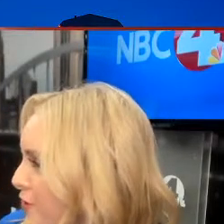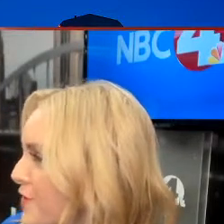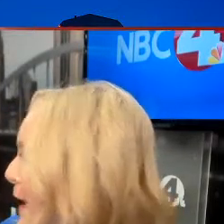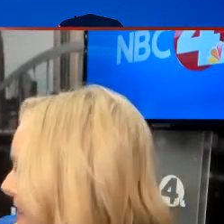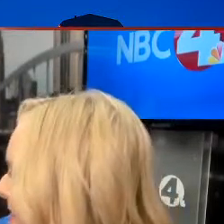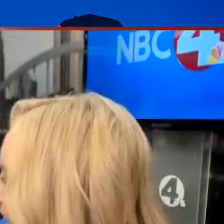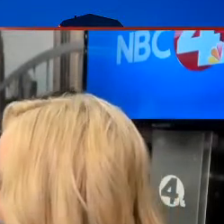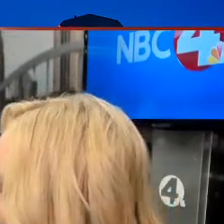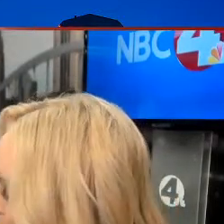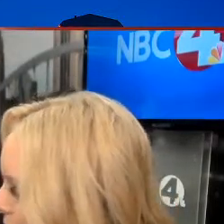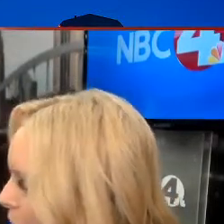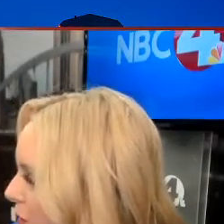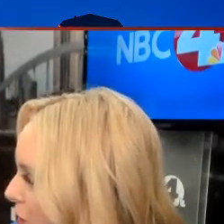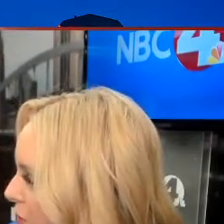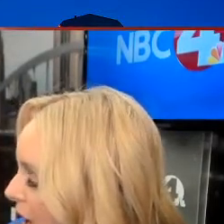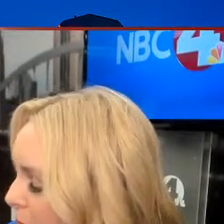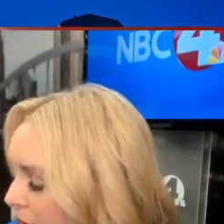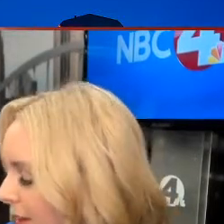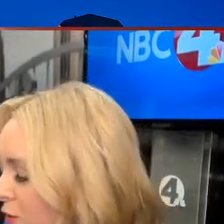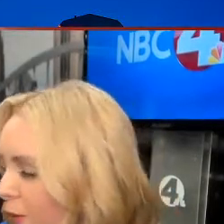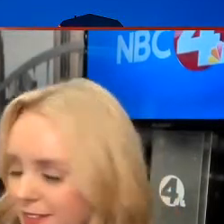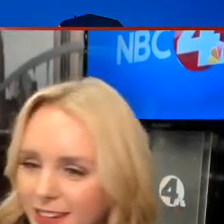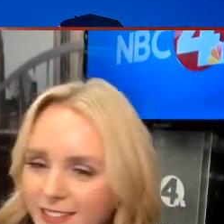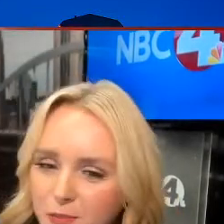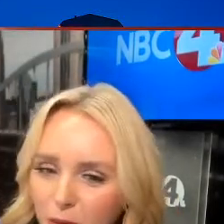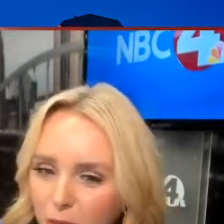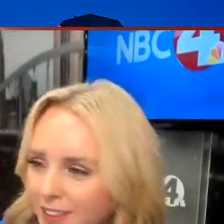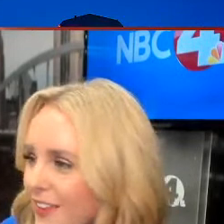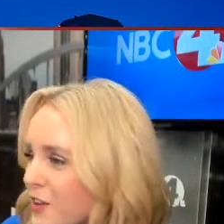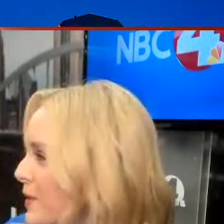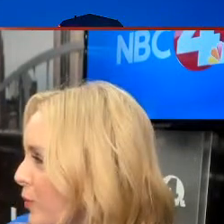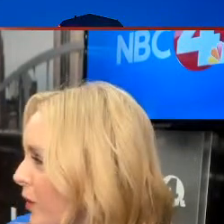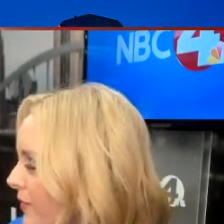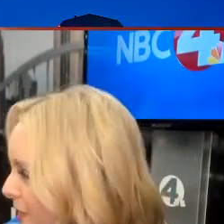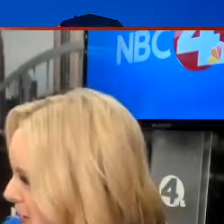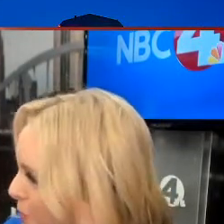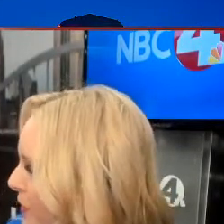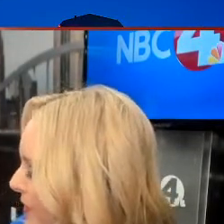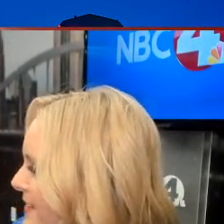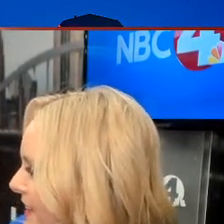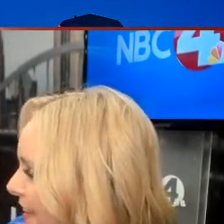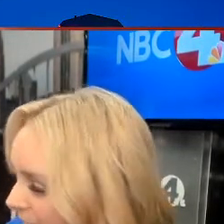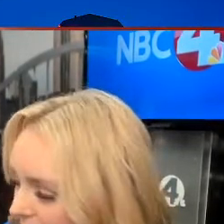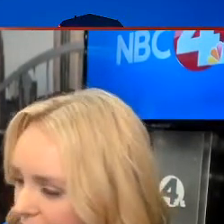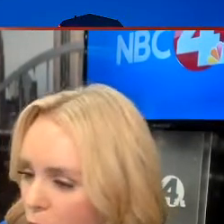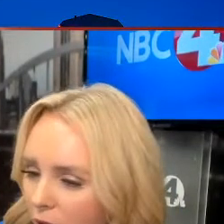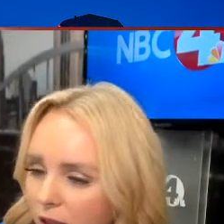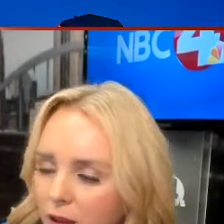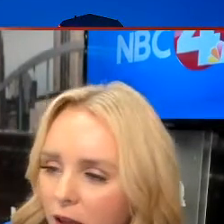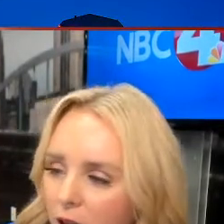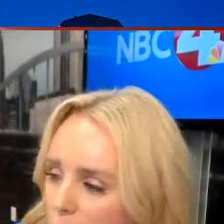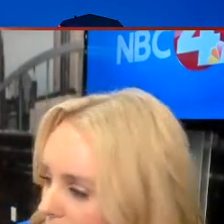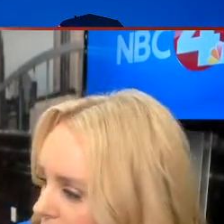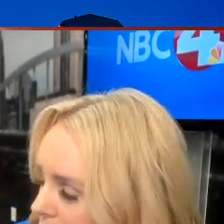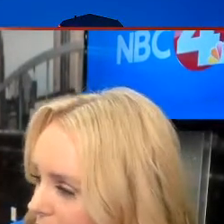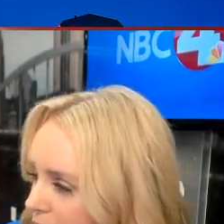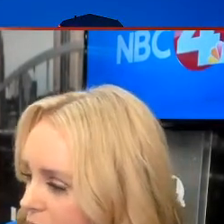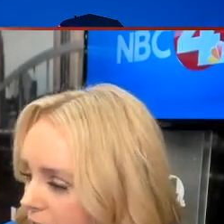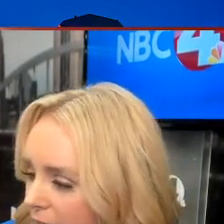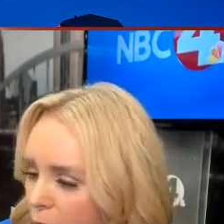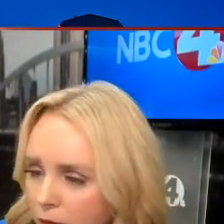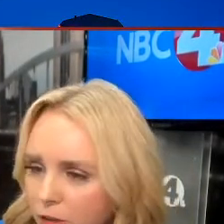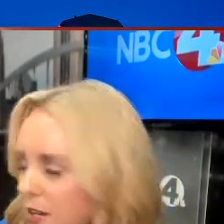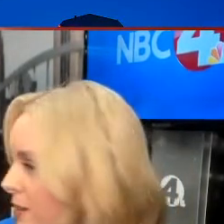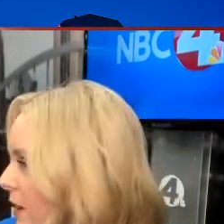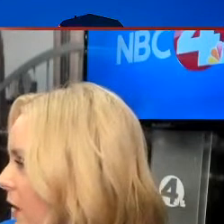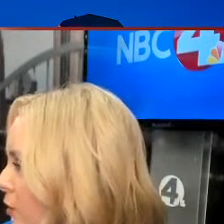align just about exactly with a lot of those Great Lakes swing states, as probably a lot of people have put that together as well. What else stood out to you